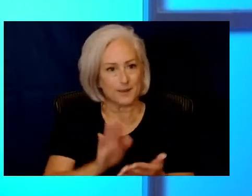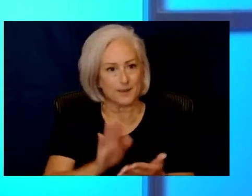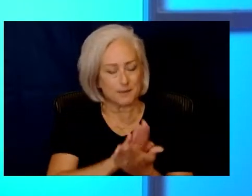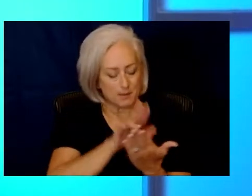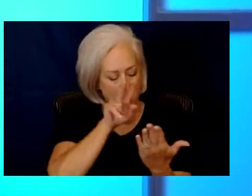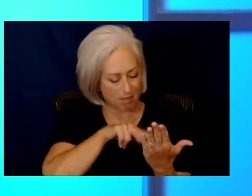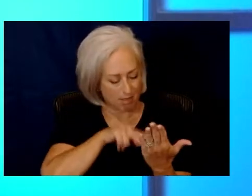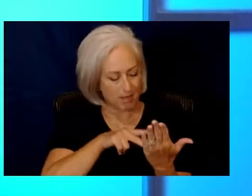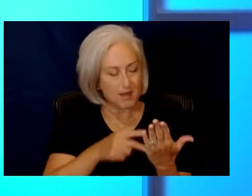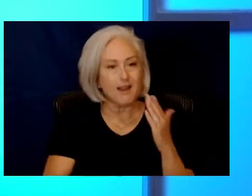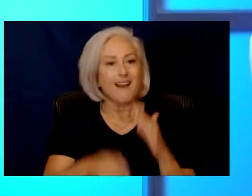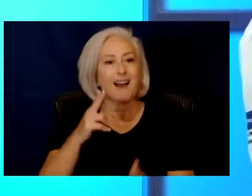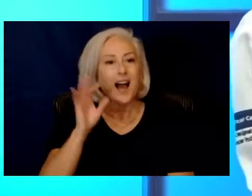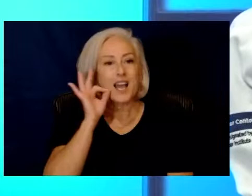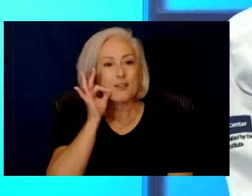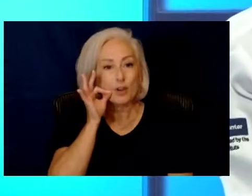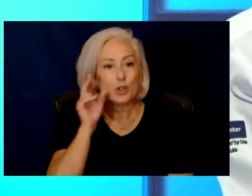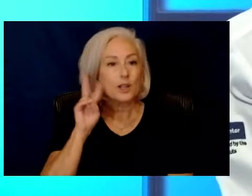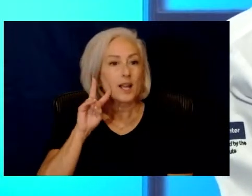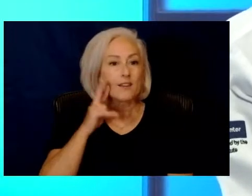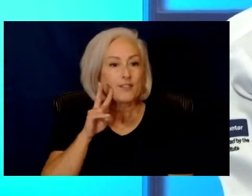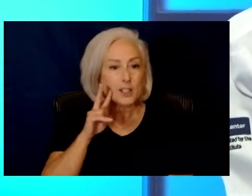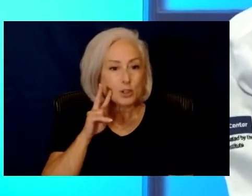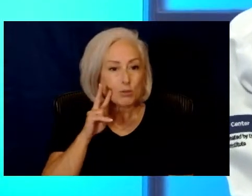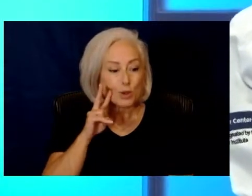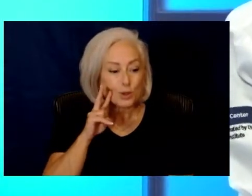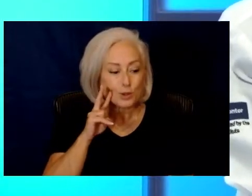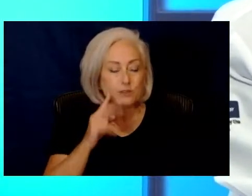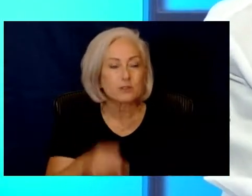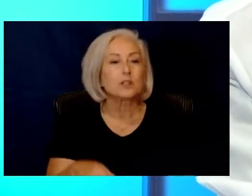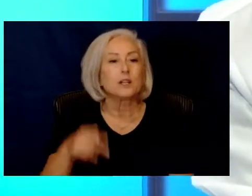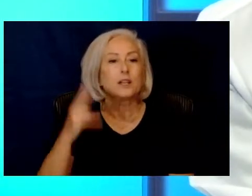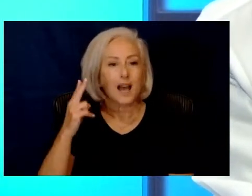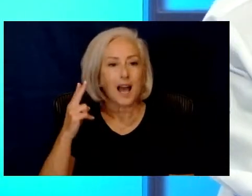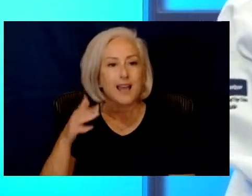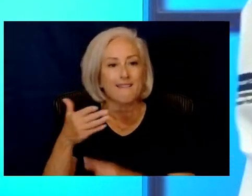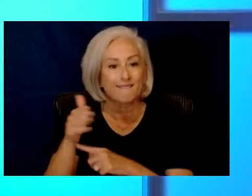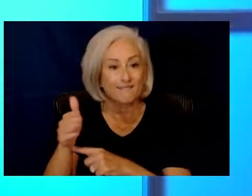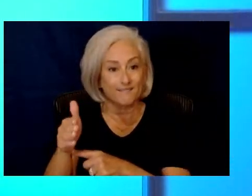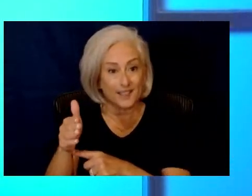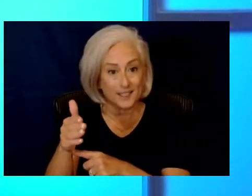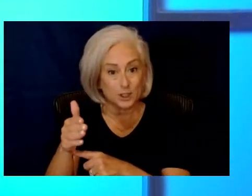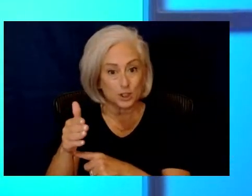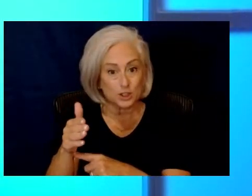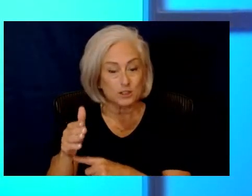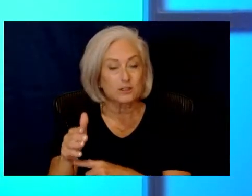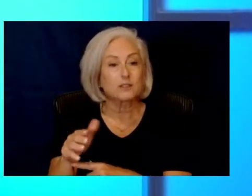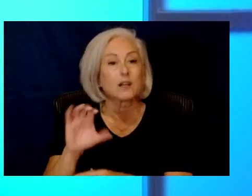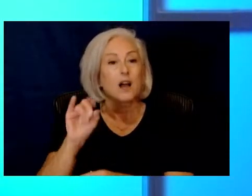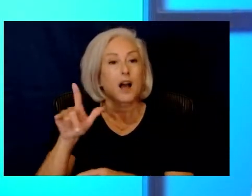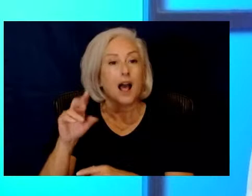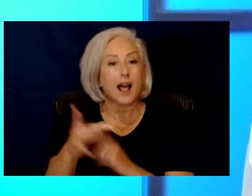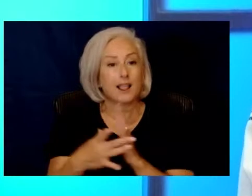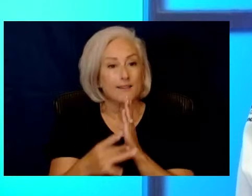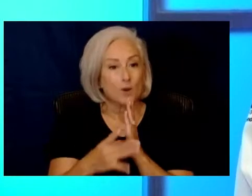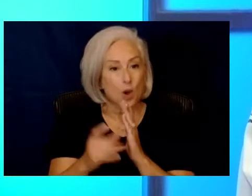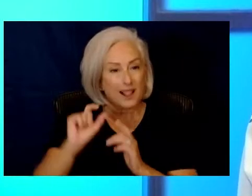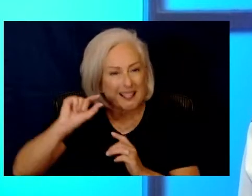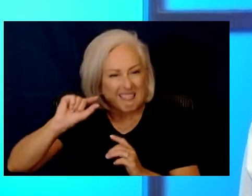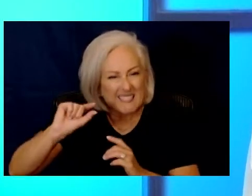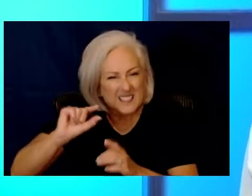fruits and vegetables, high in fish, olive oil, a little bit of alcohol, but